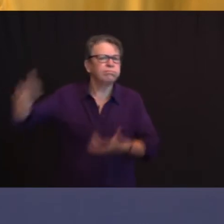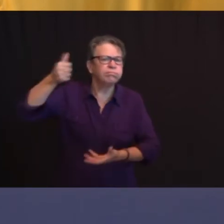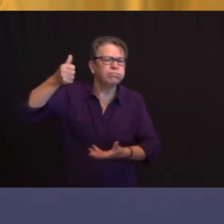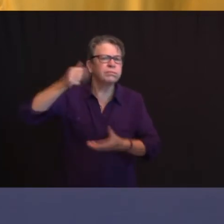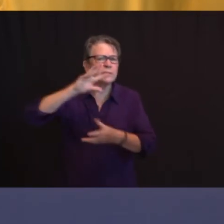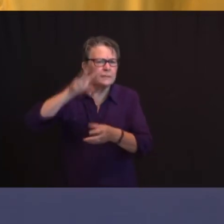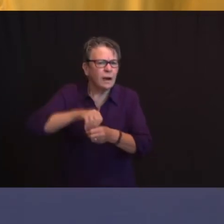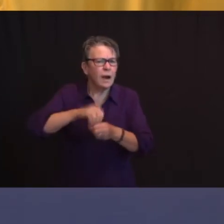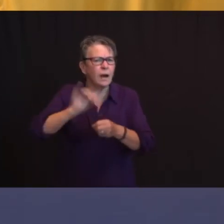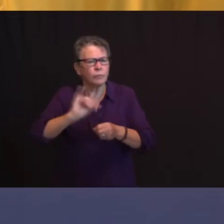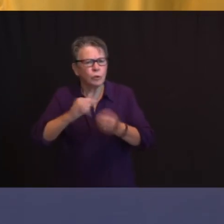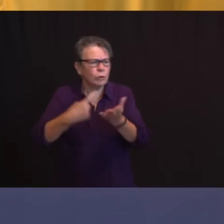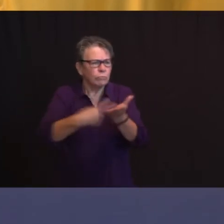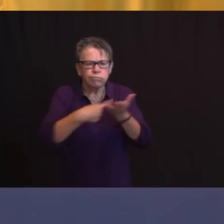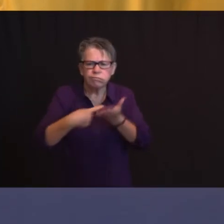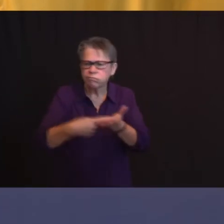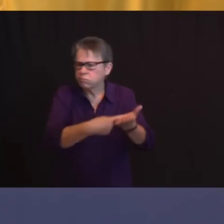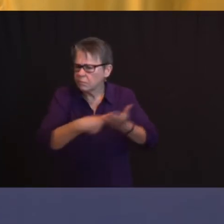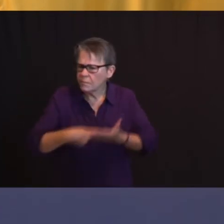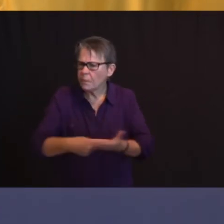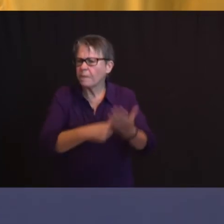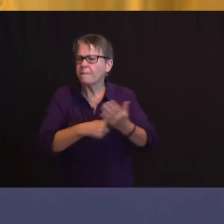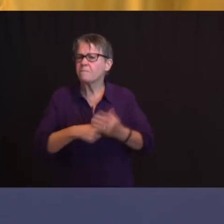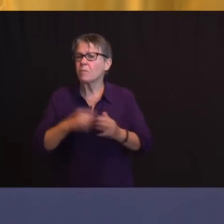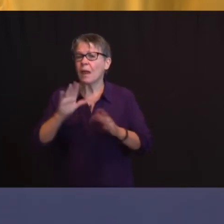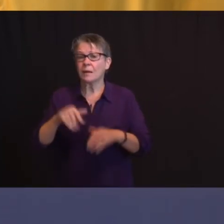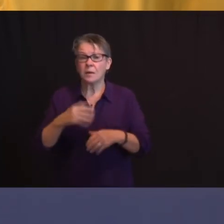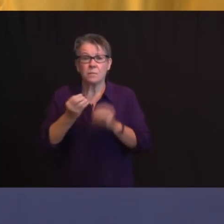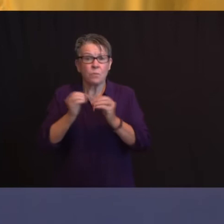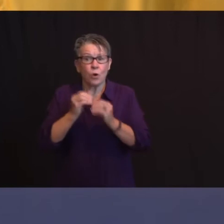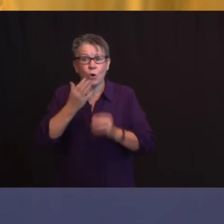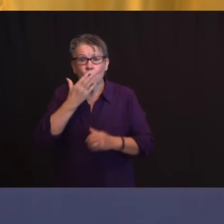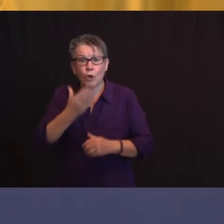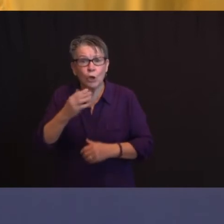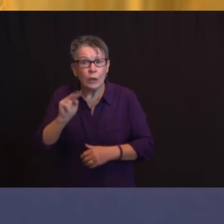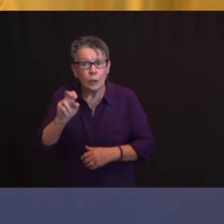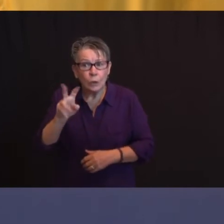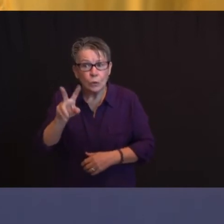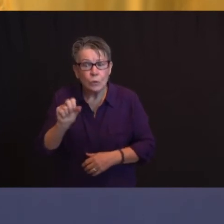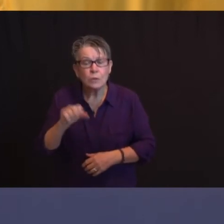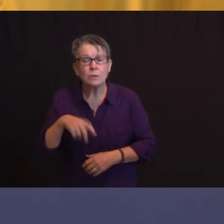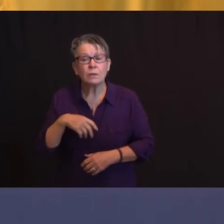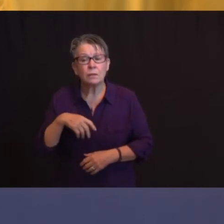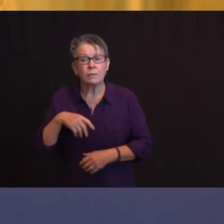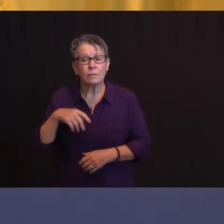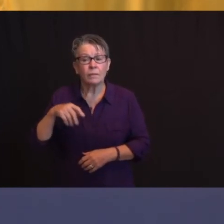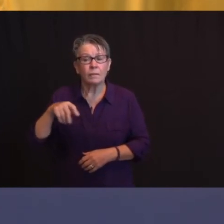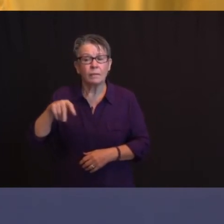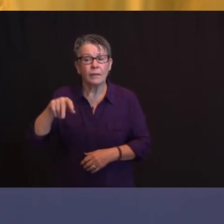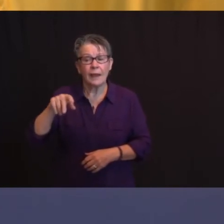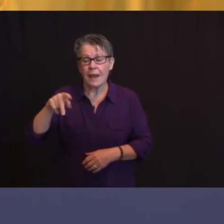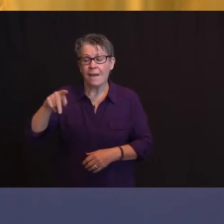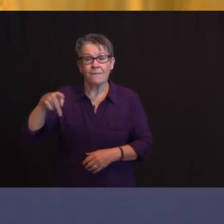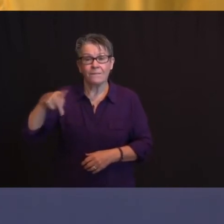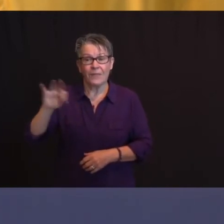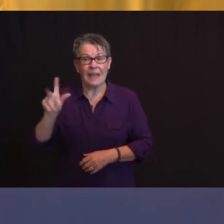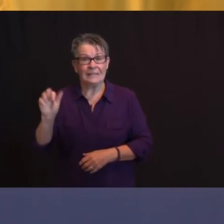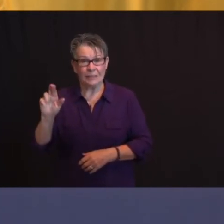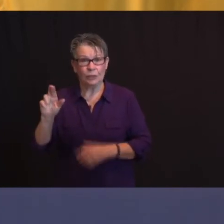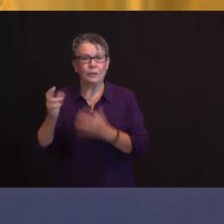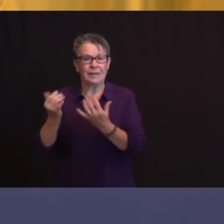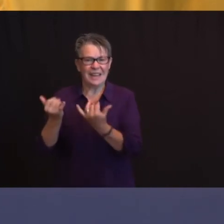So that continues, largely speaking, to go in the right direction. I'll perhaps preempt a question.